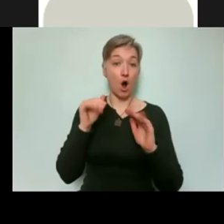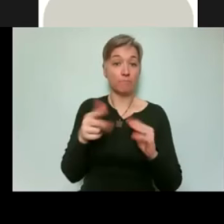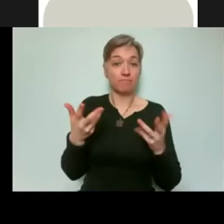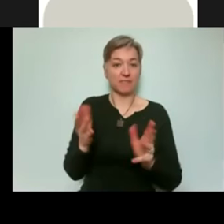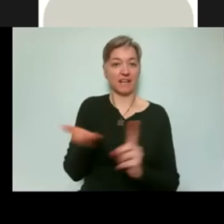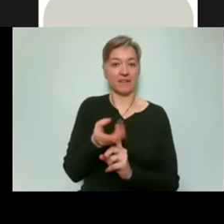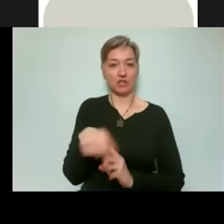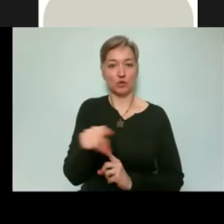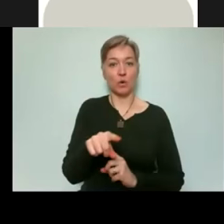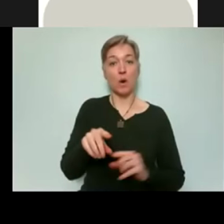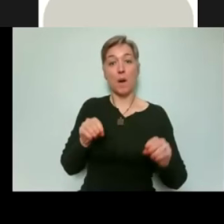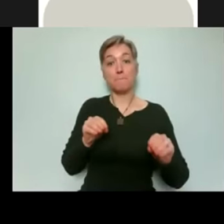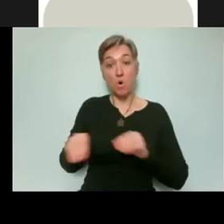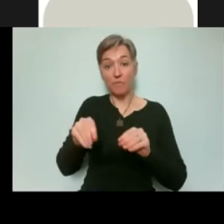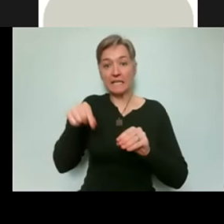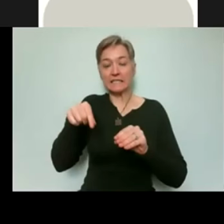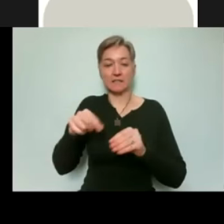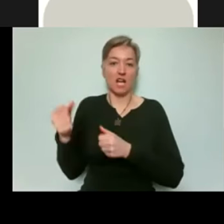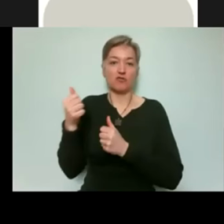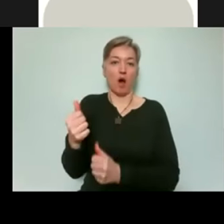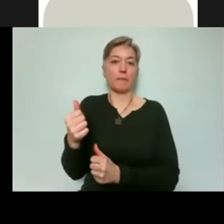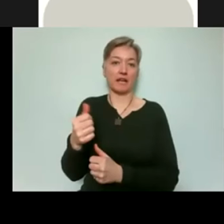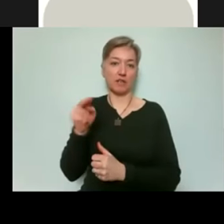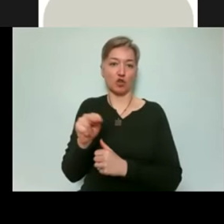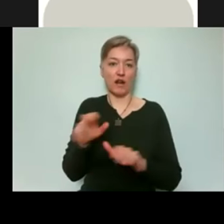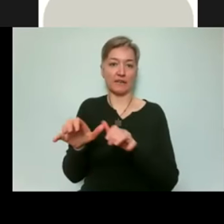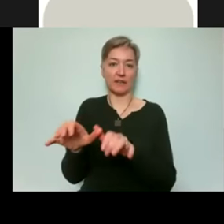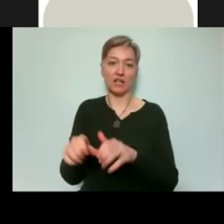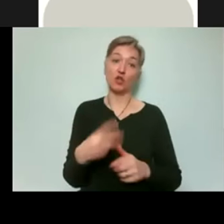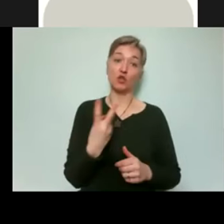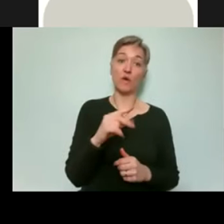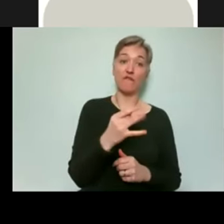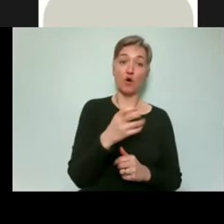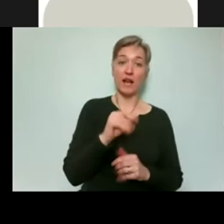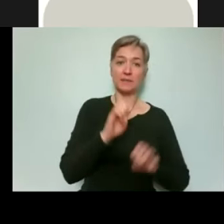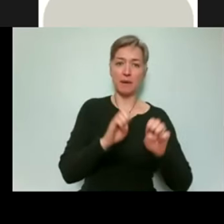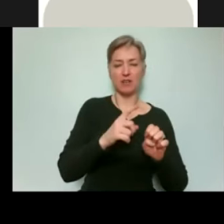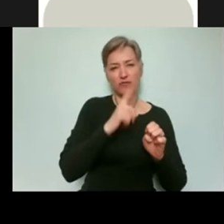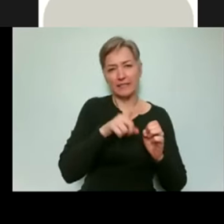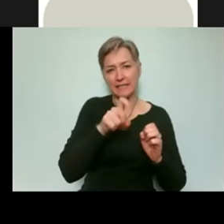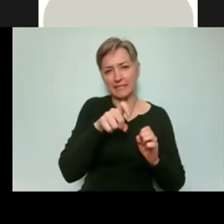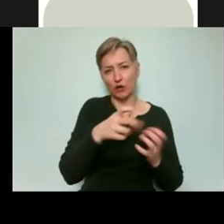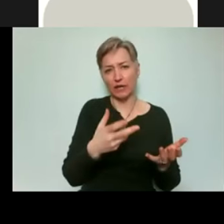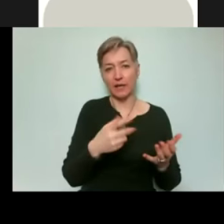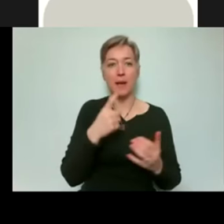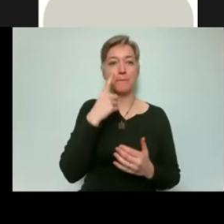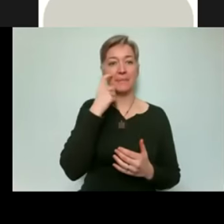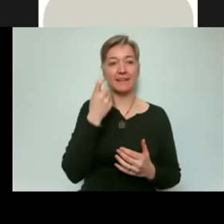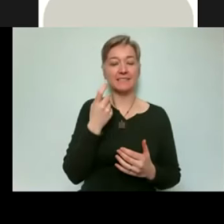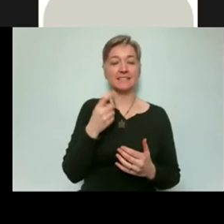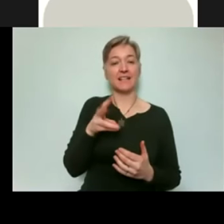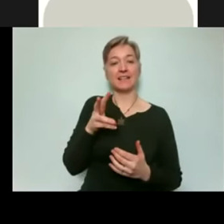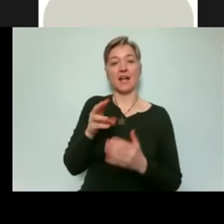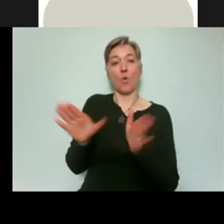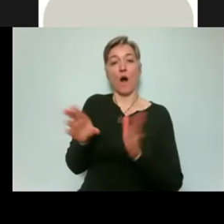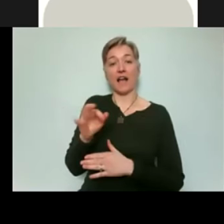that movements dominate neural activity, and I think that the 2-photon experiments were really needed because there are many disadvantages to doing wide